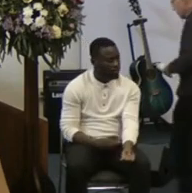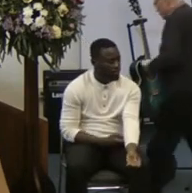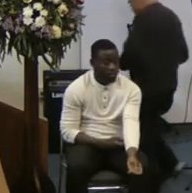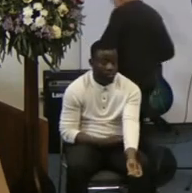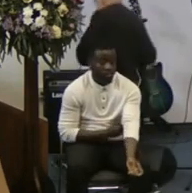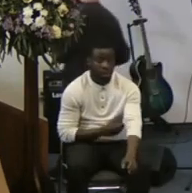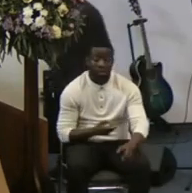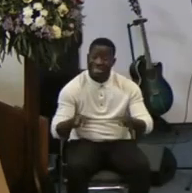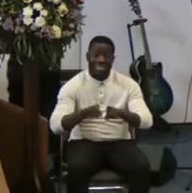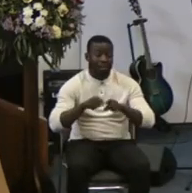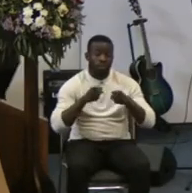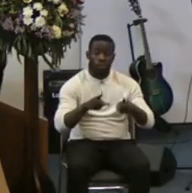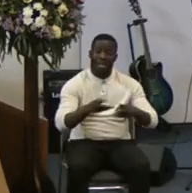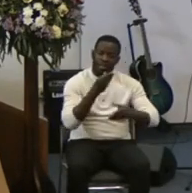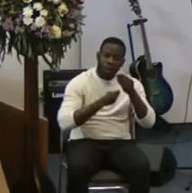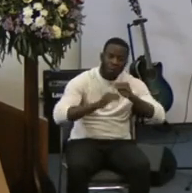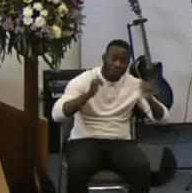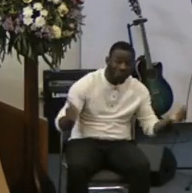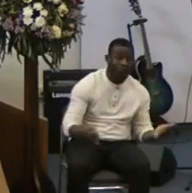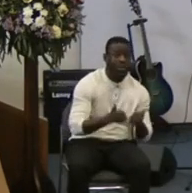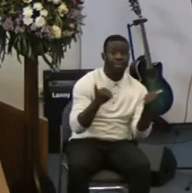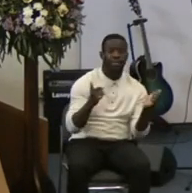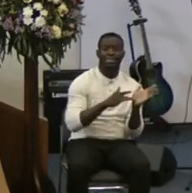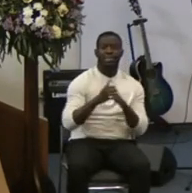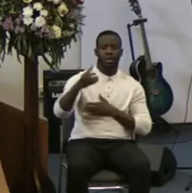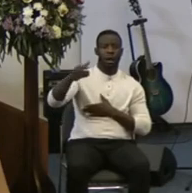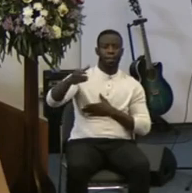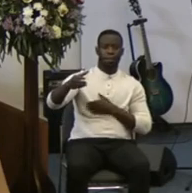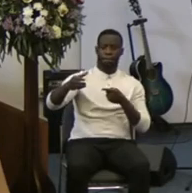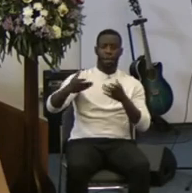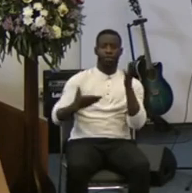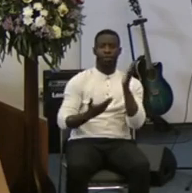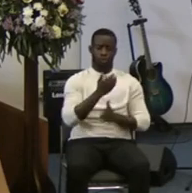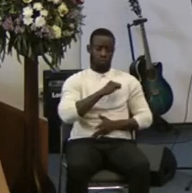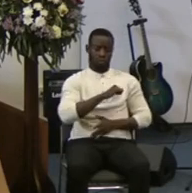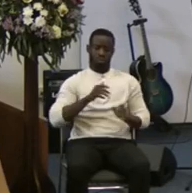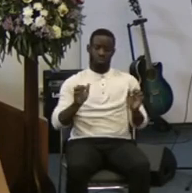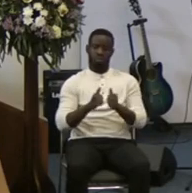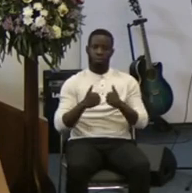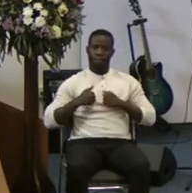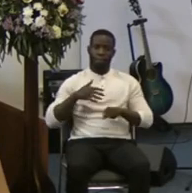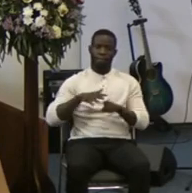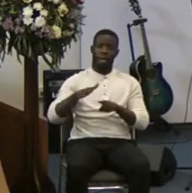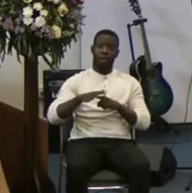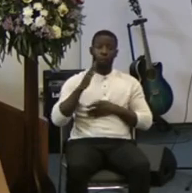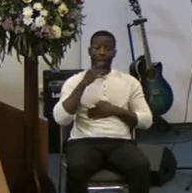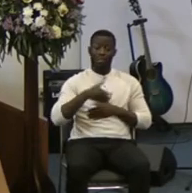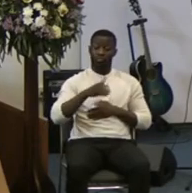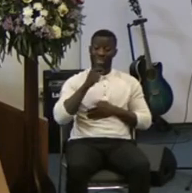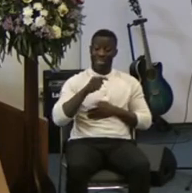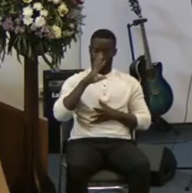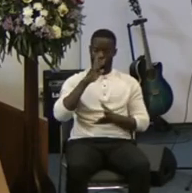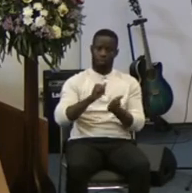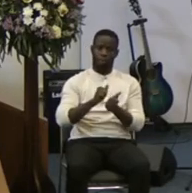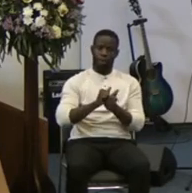And so in the same way, after supper, Jesus took the cup and said, "This cup is the new covenant in my blood. Do this whenever you drink